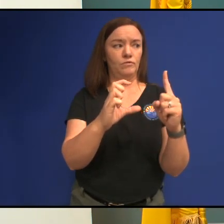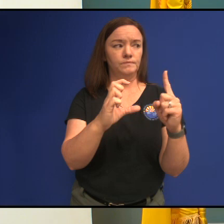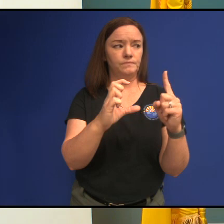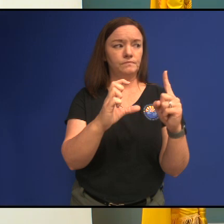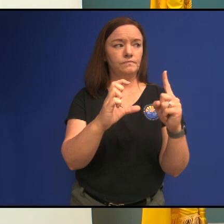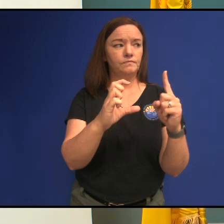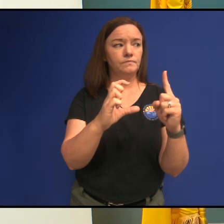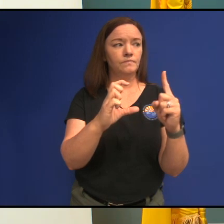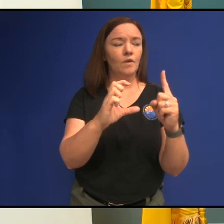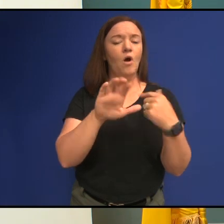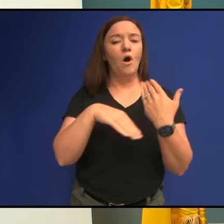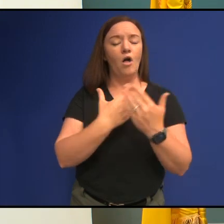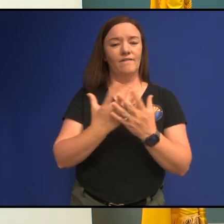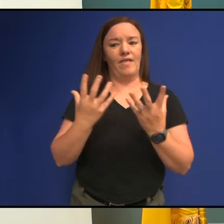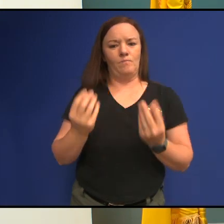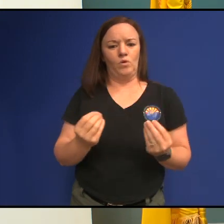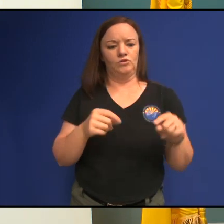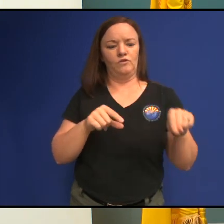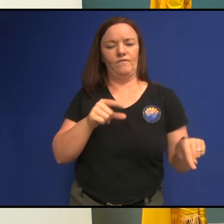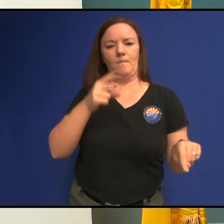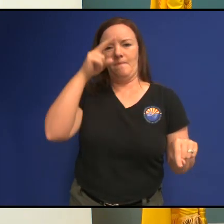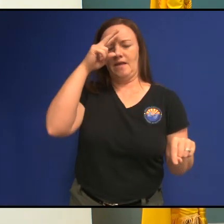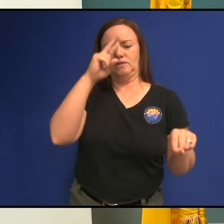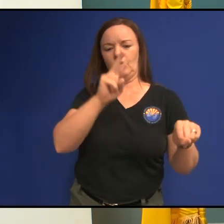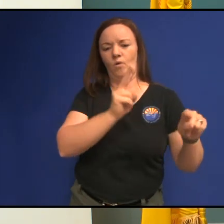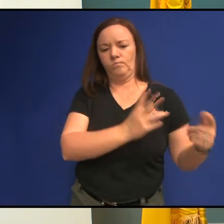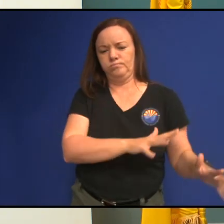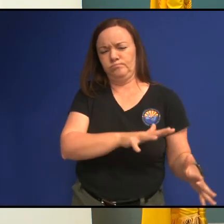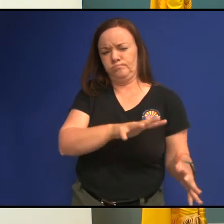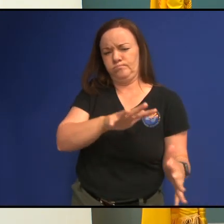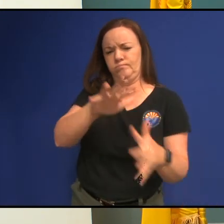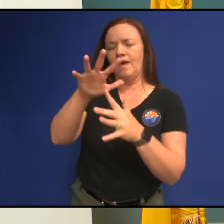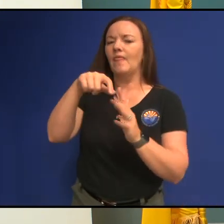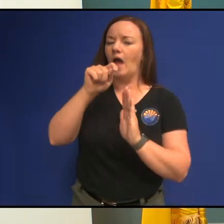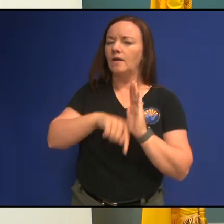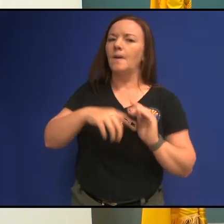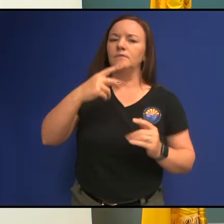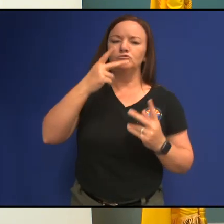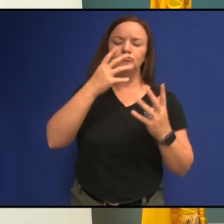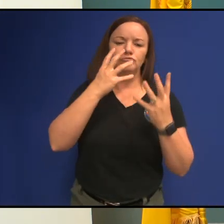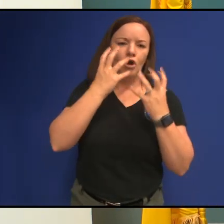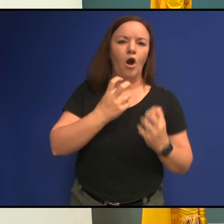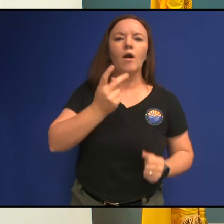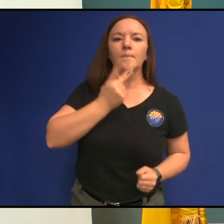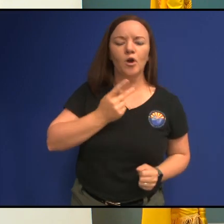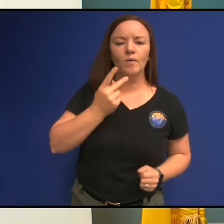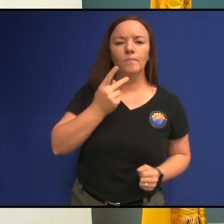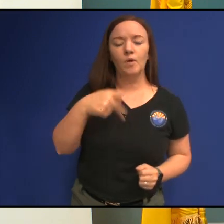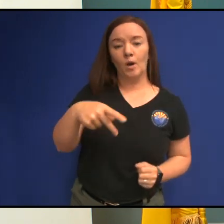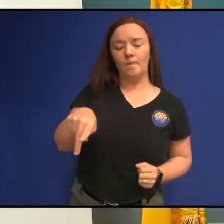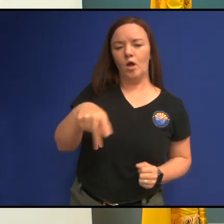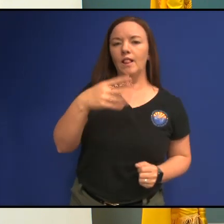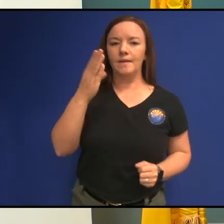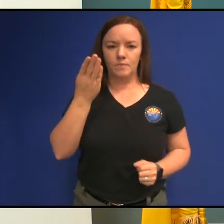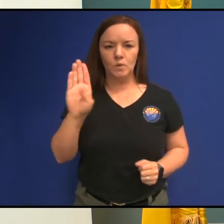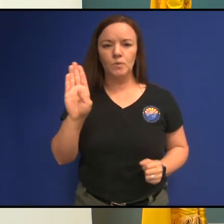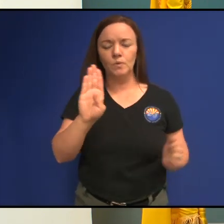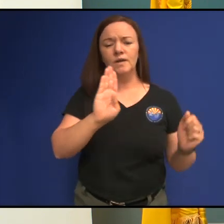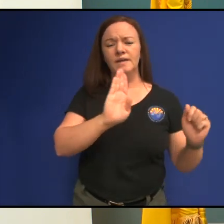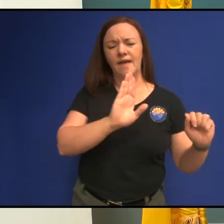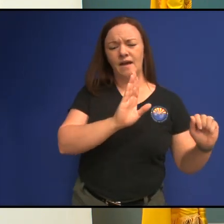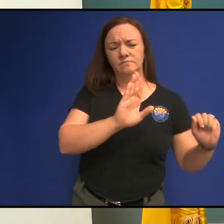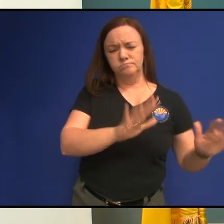bringing all that moisture up from the Gulf of Mexico. You can see these really deep purples and even blue starting to push up into eastern New